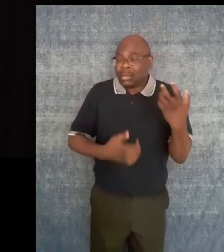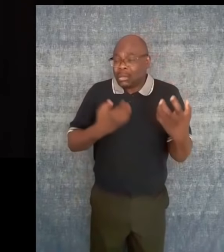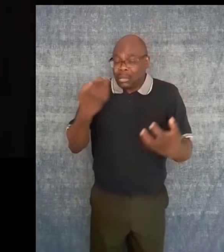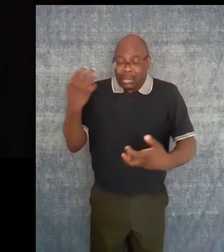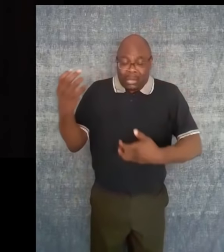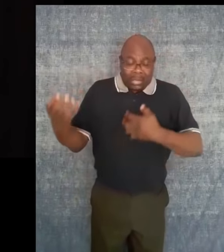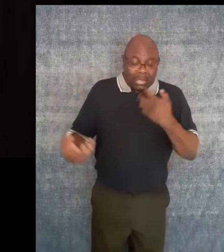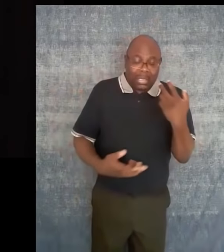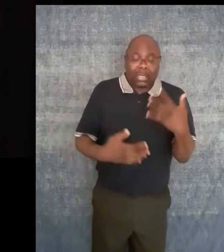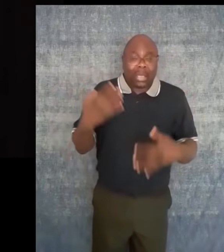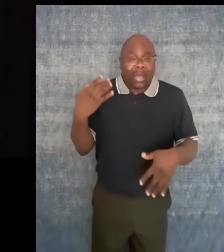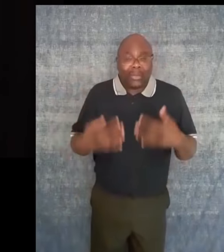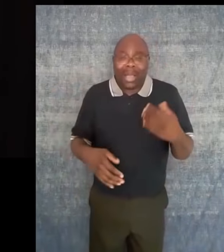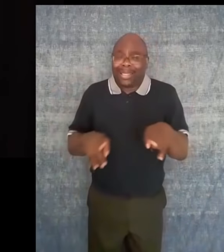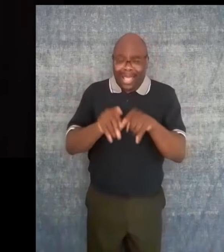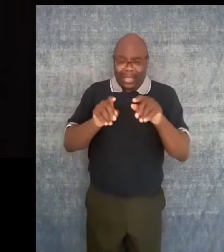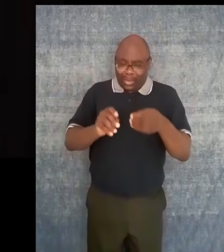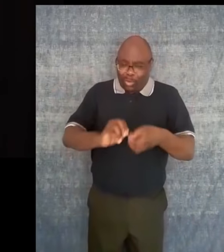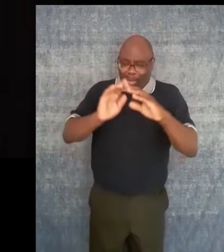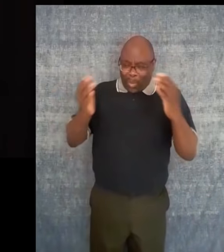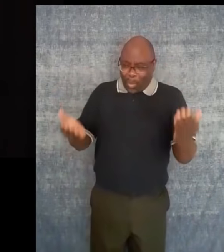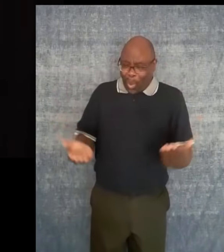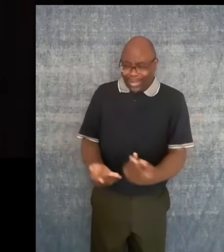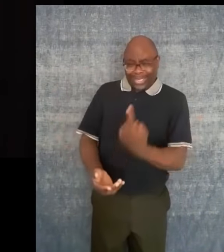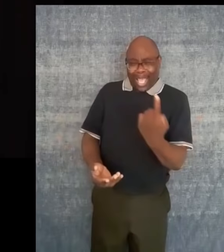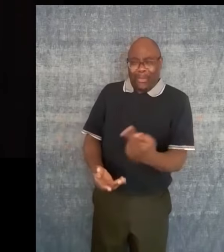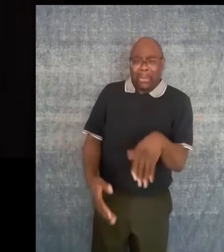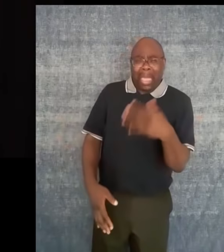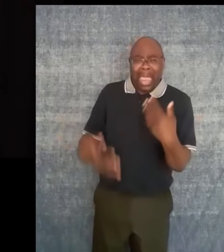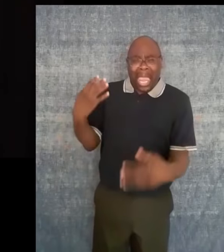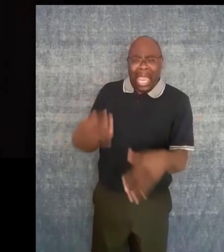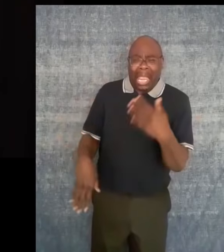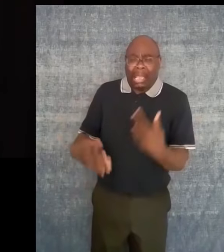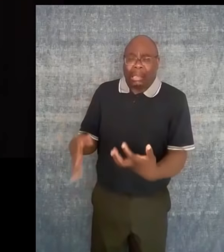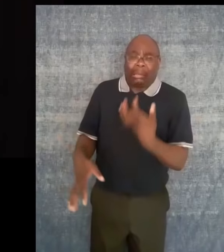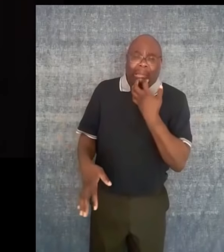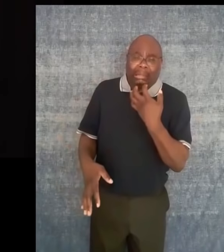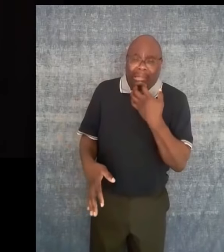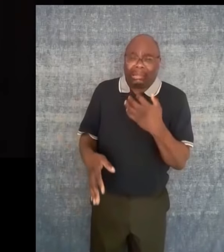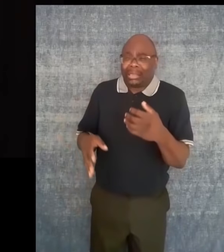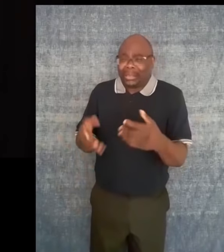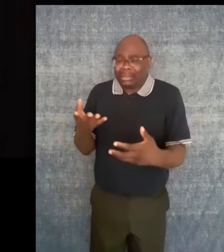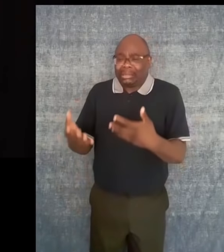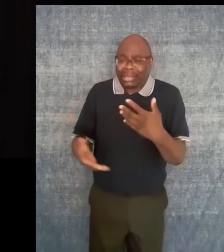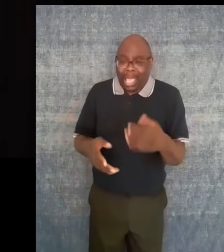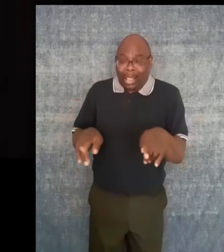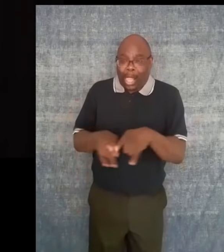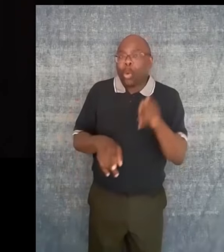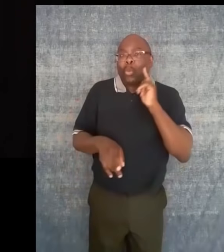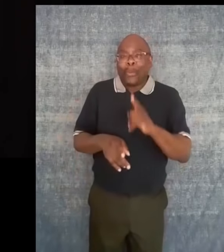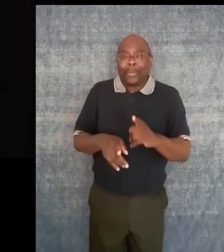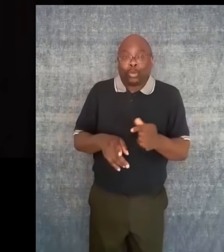with suffering itself. It's like the whole of creation itself is in pain and affliction, almost like in